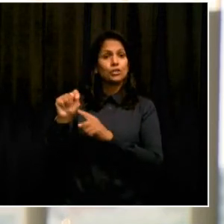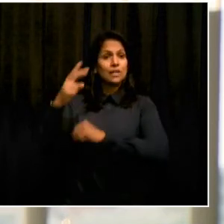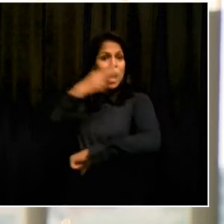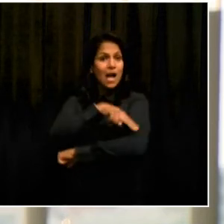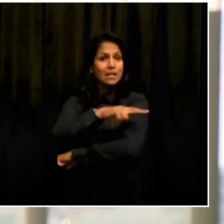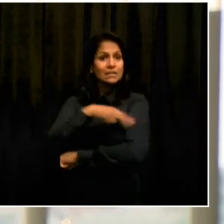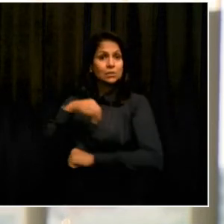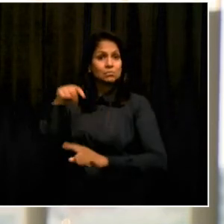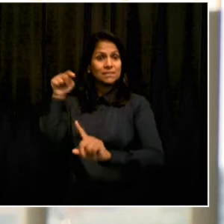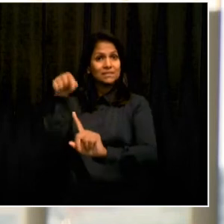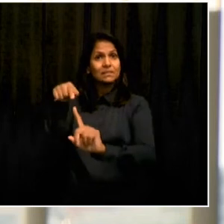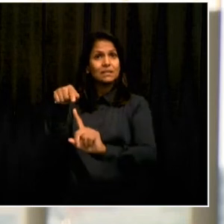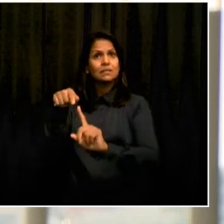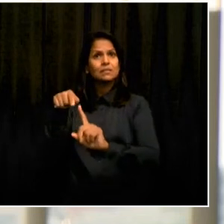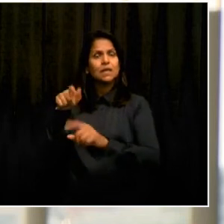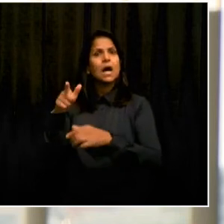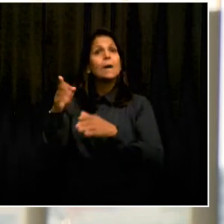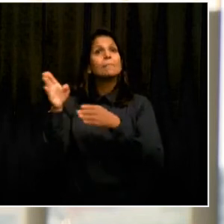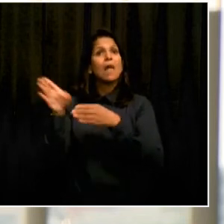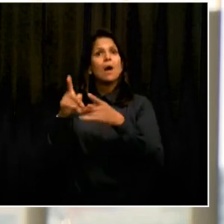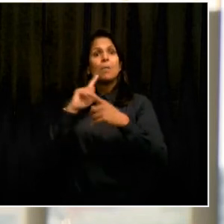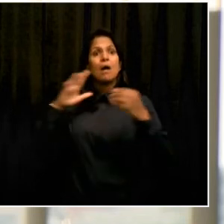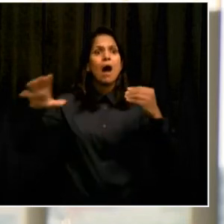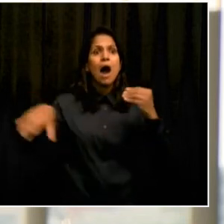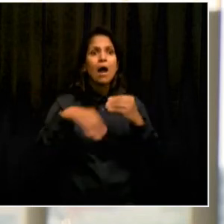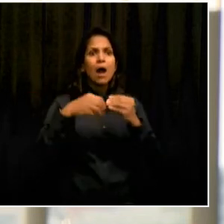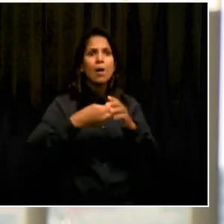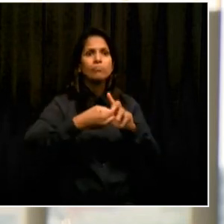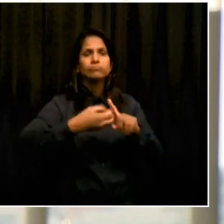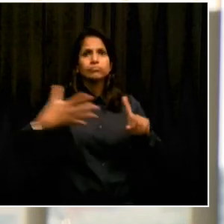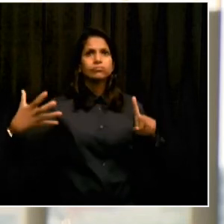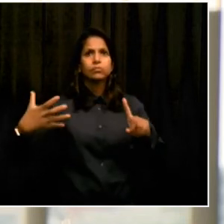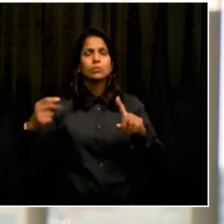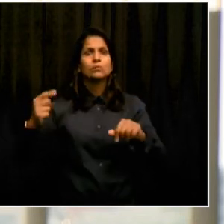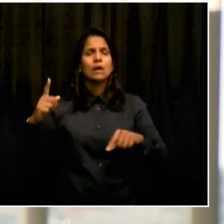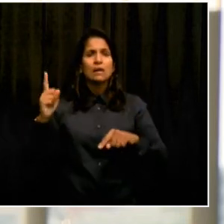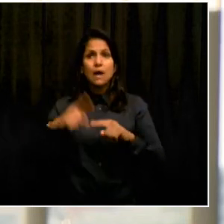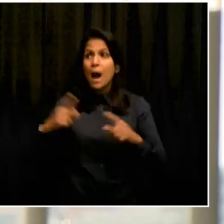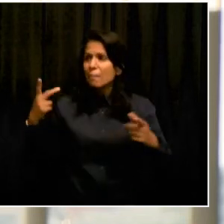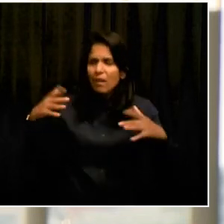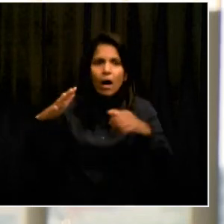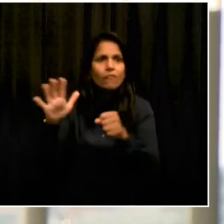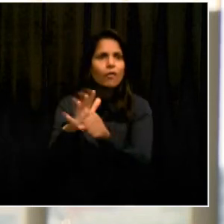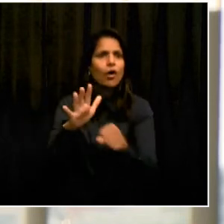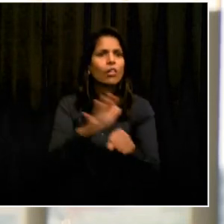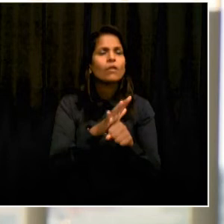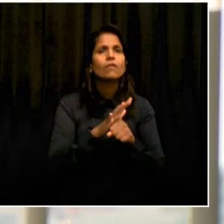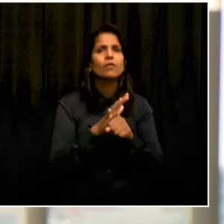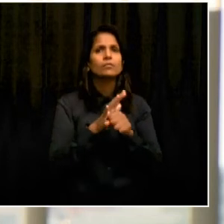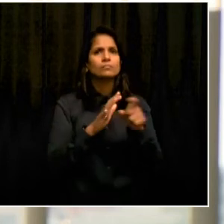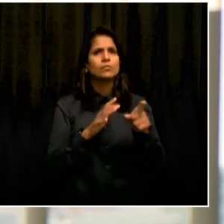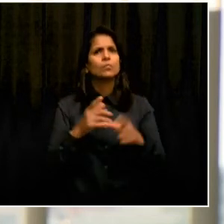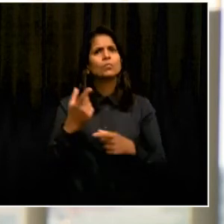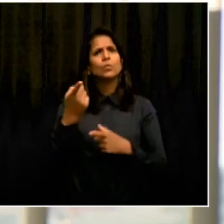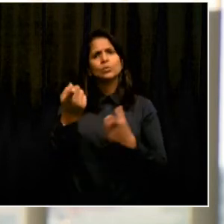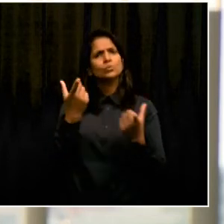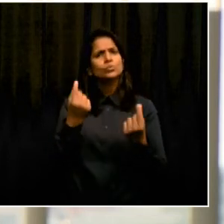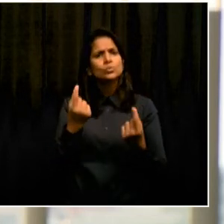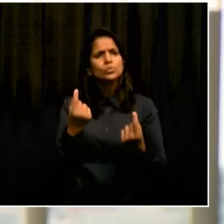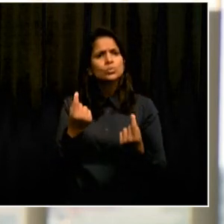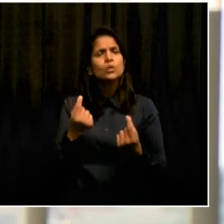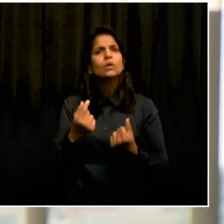enough hospital beds, as we saw during COVID? The first thing I want to say is our job is to stop a second wave. Stating the obvious,